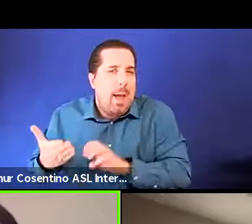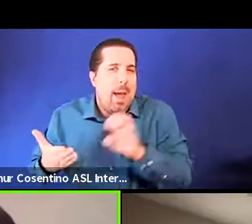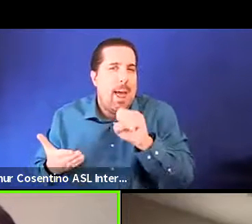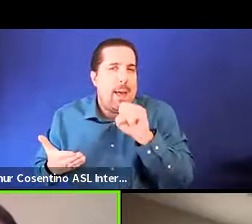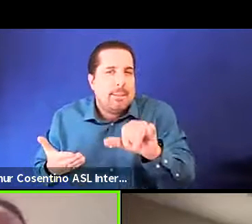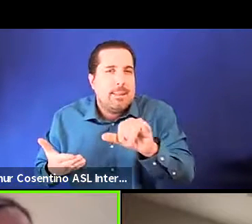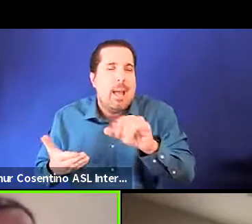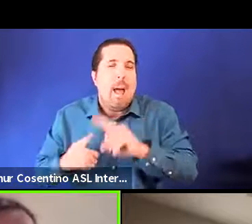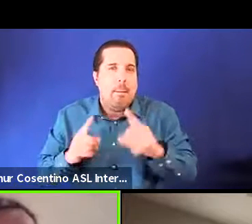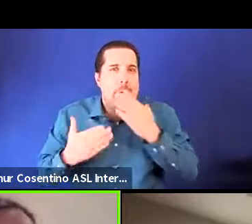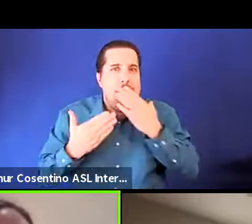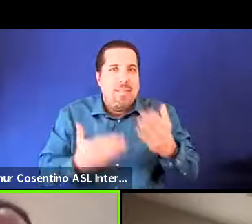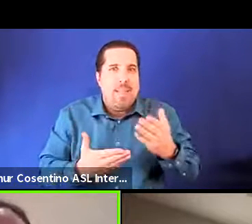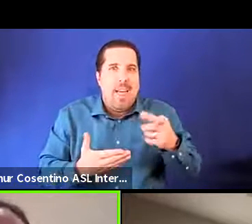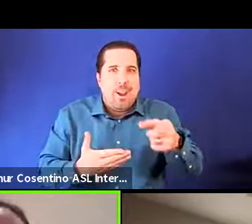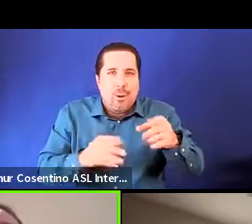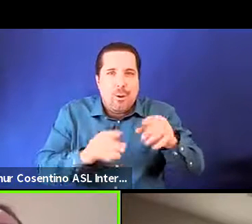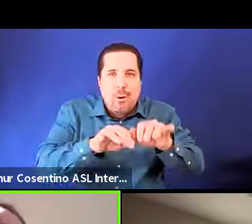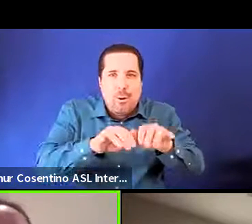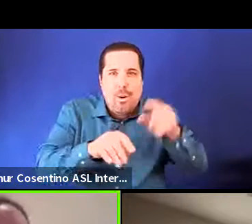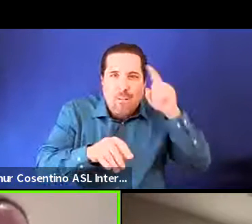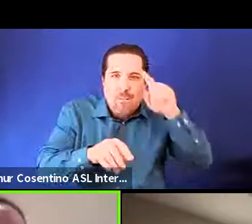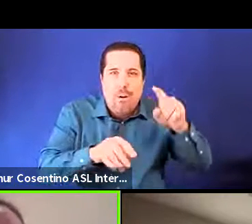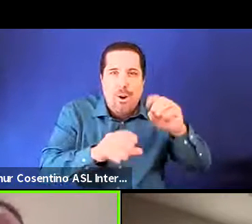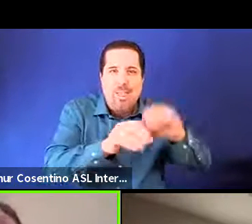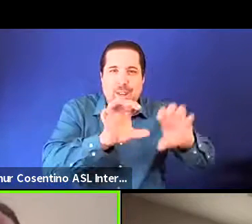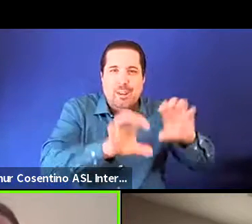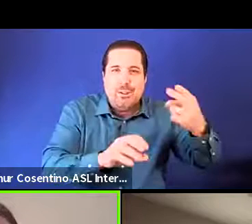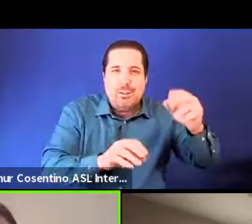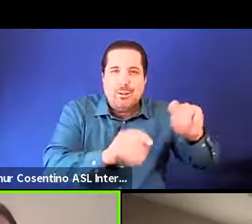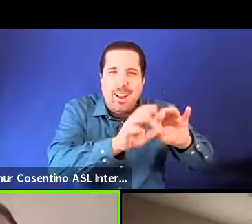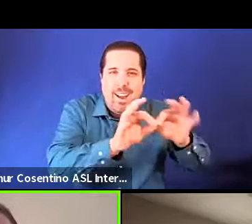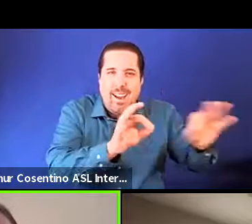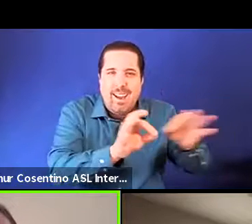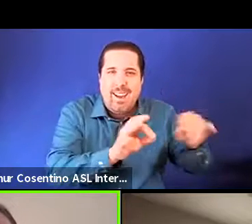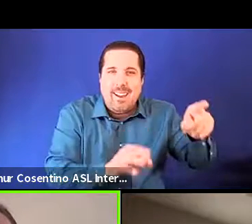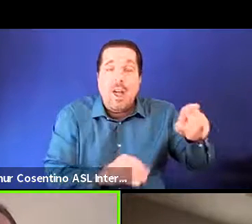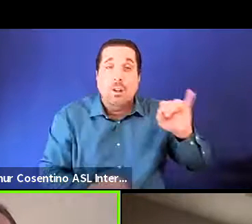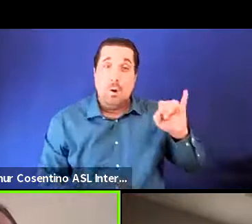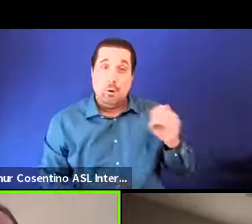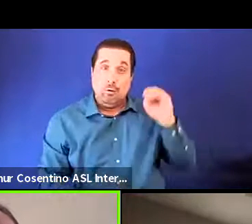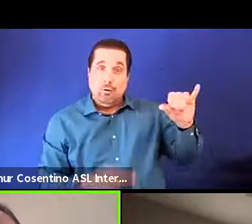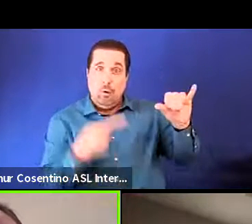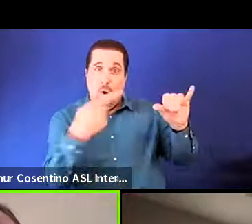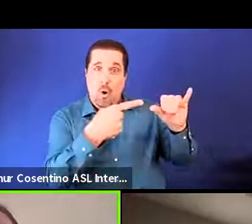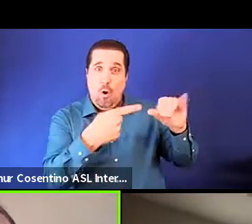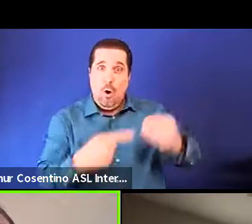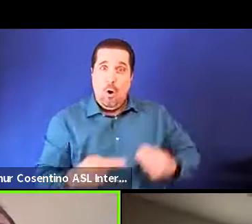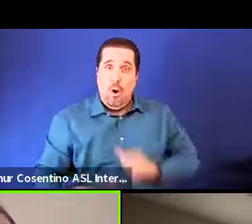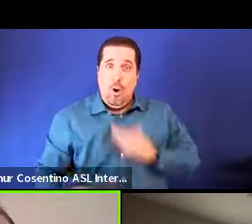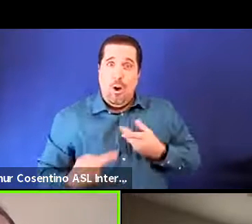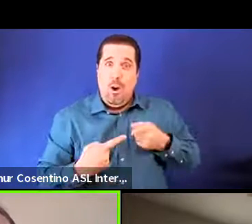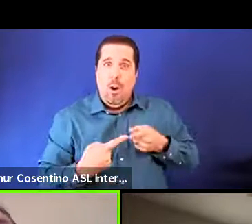for dropping that into the chat. But I love this question about joy so much, because I think the question that I have been